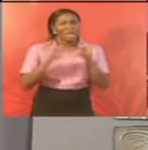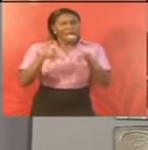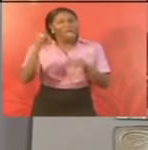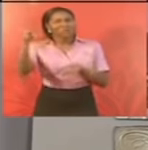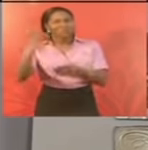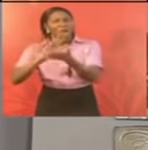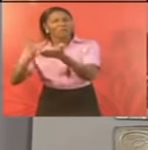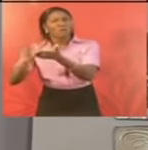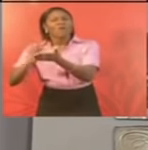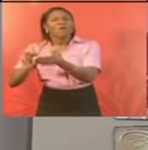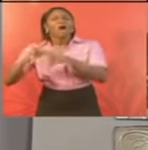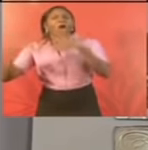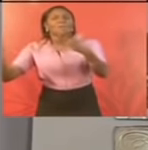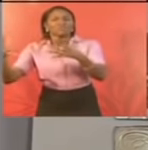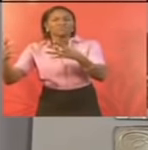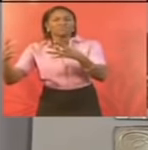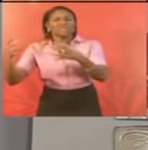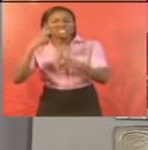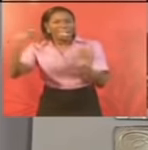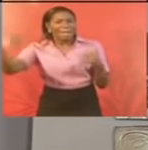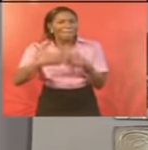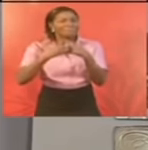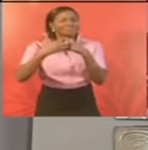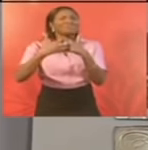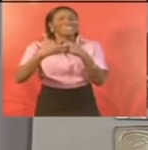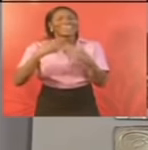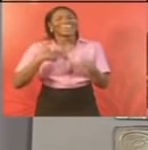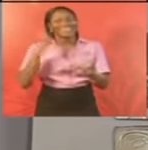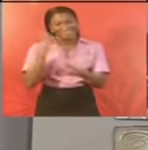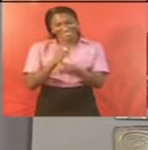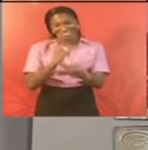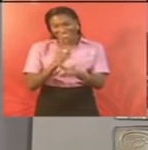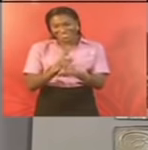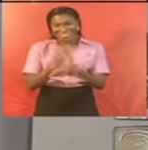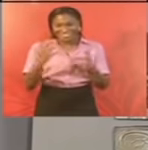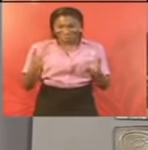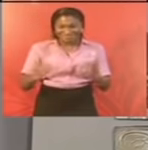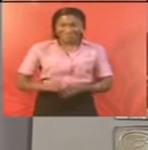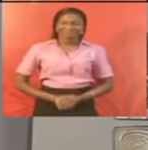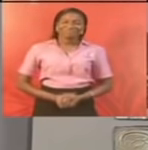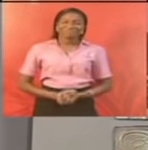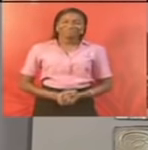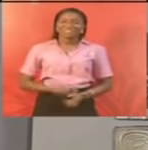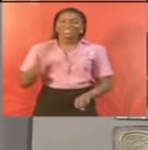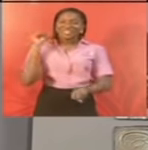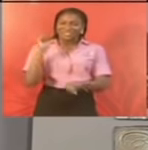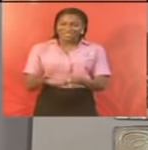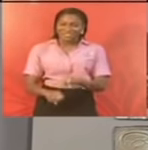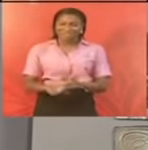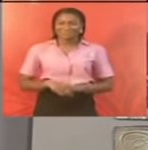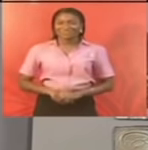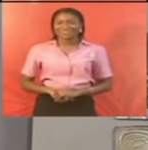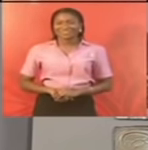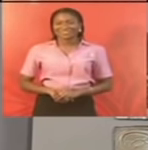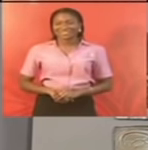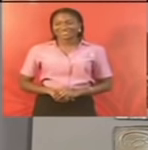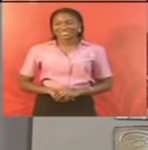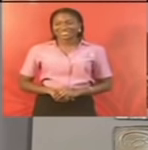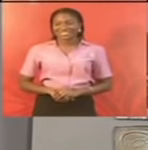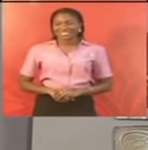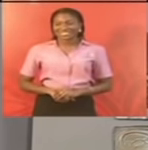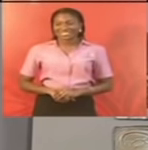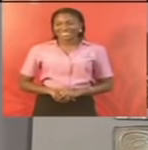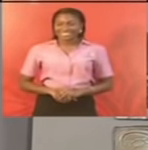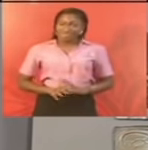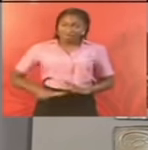got? And luckily, my math was correct, as validated by Dr. Hines. So I will give you those figures. So, on a